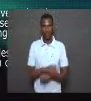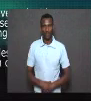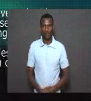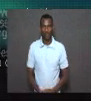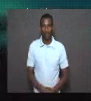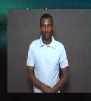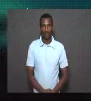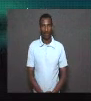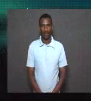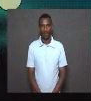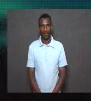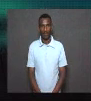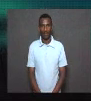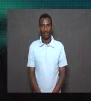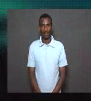Time's up.